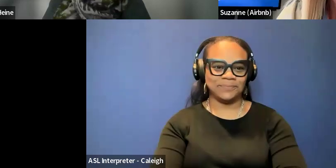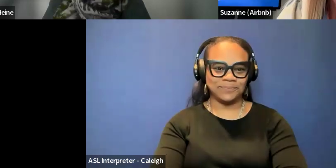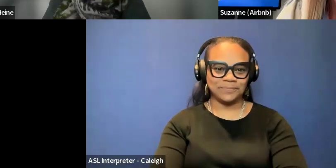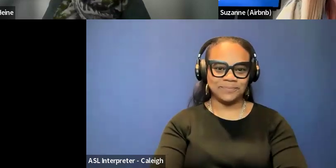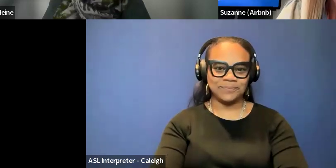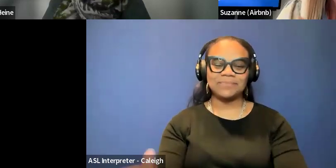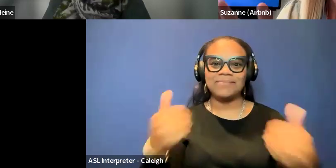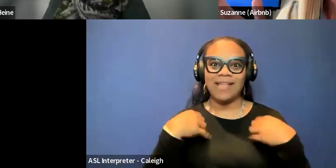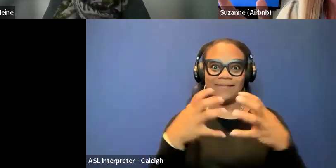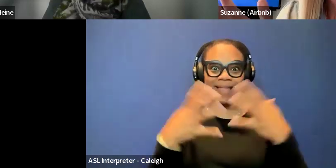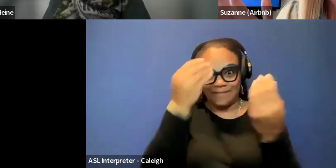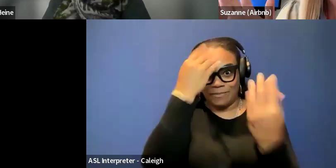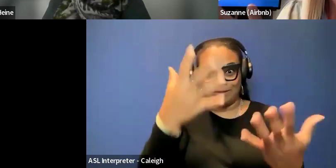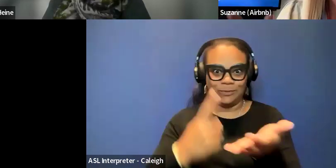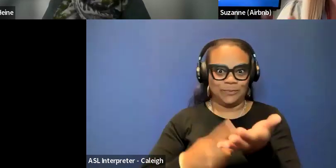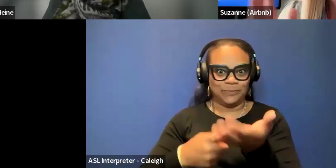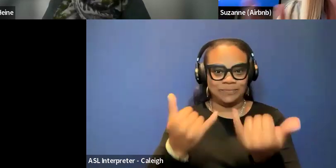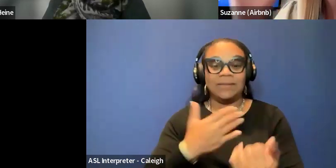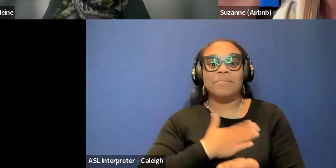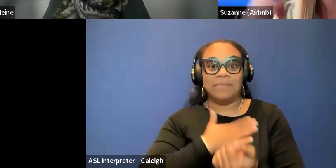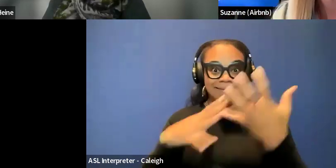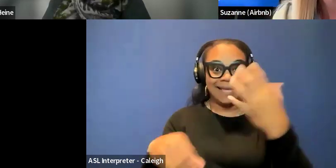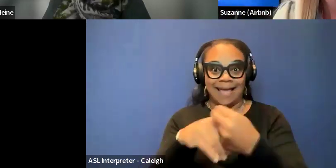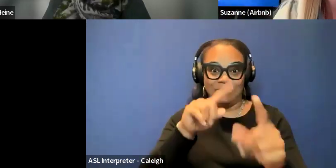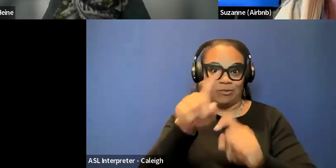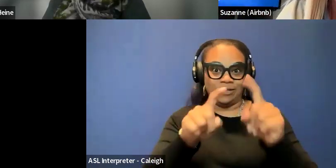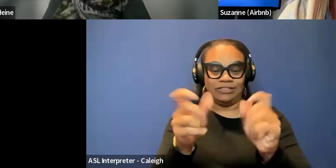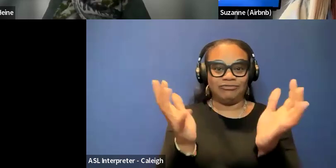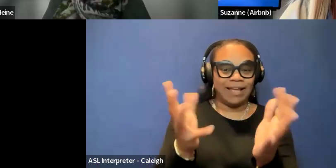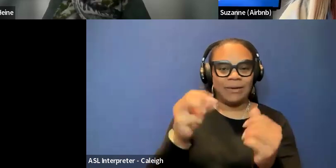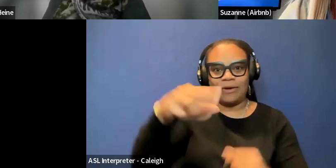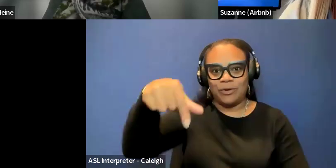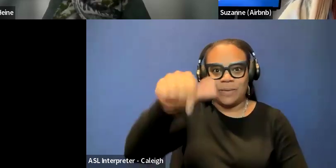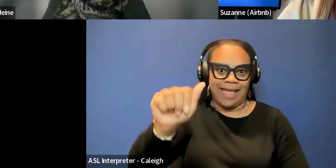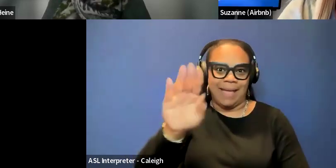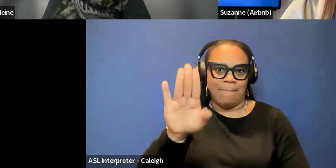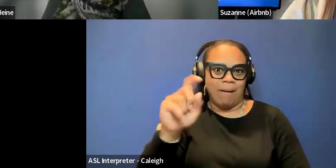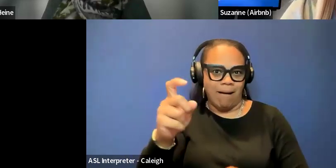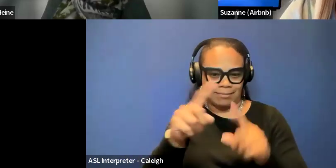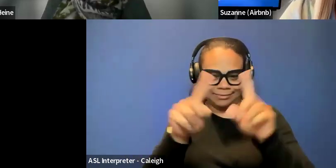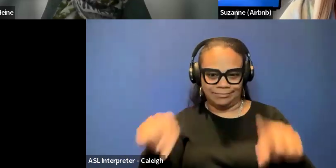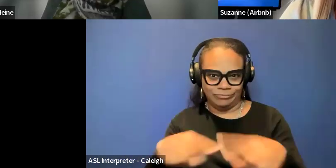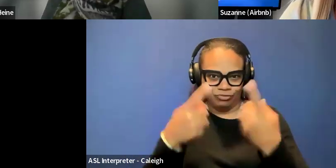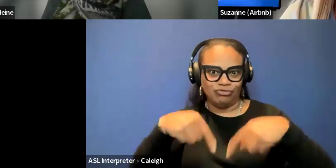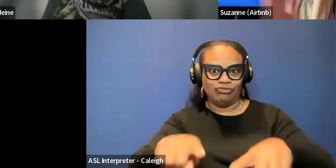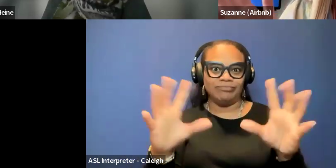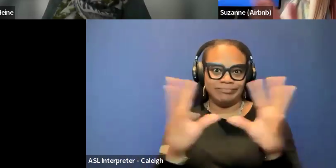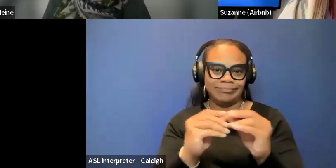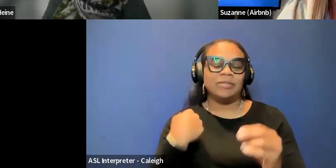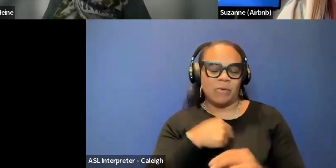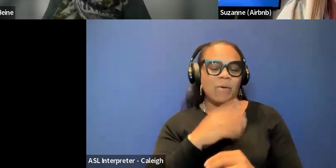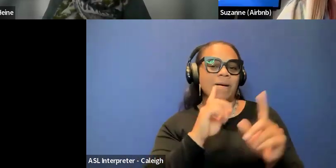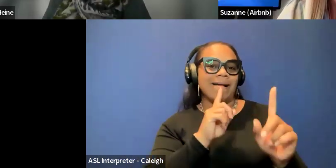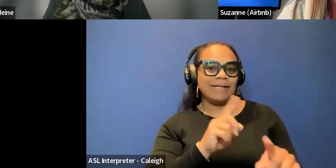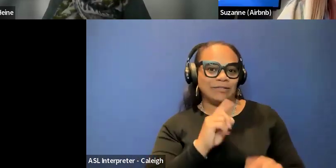today. Please add questions in the chat or the Q&A box throughout this. And we will get to them. And as I